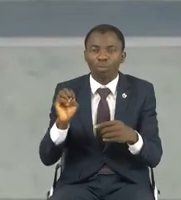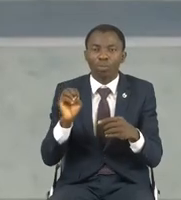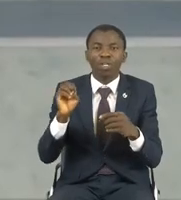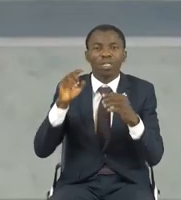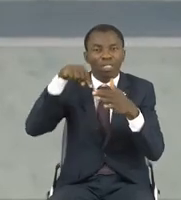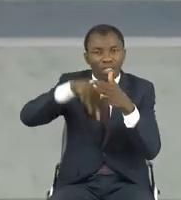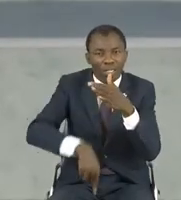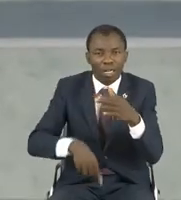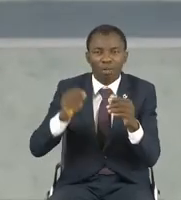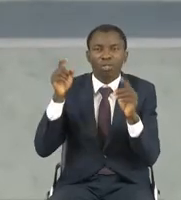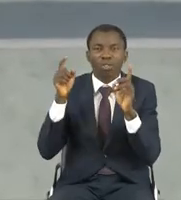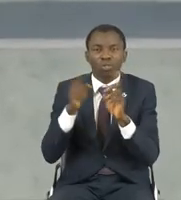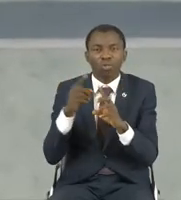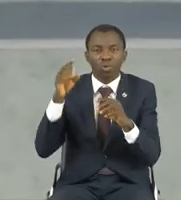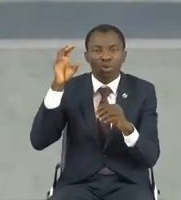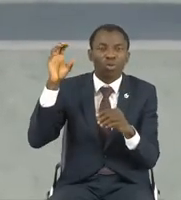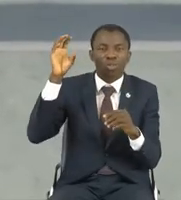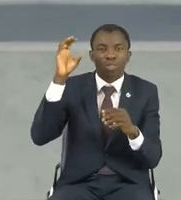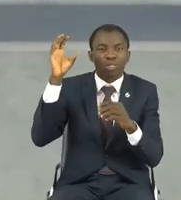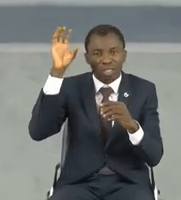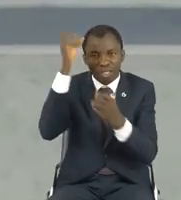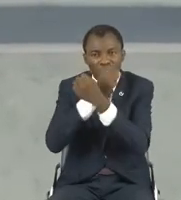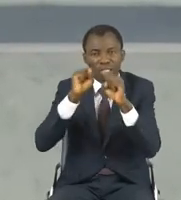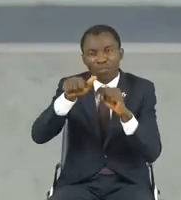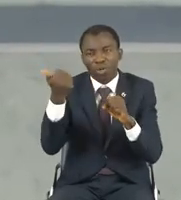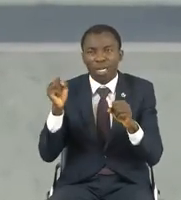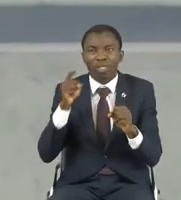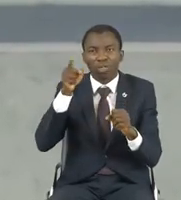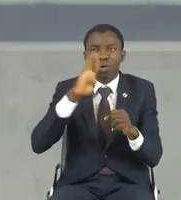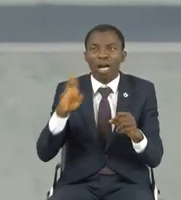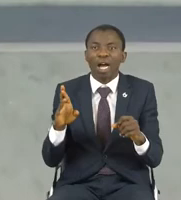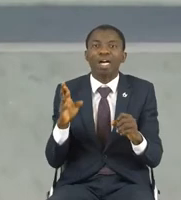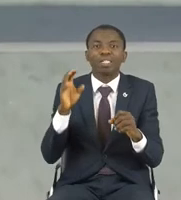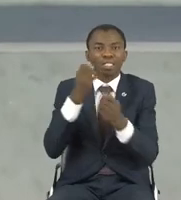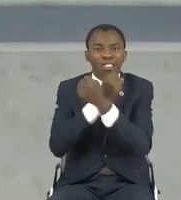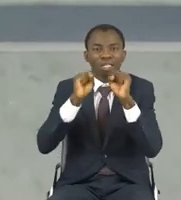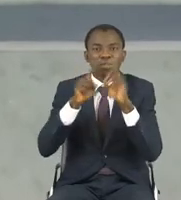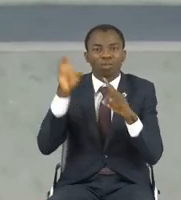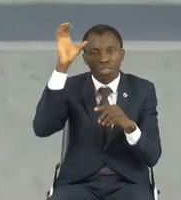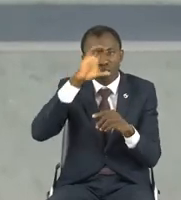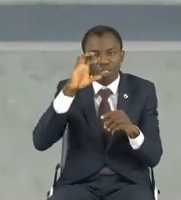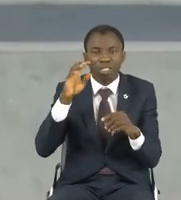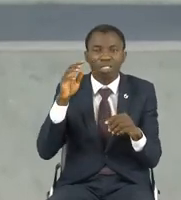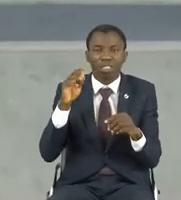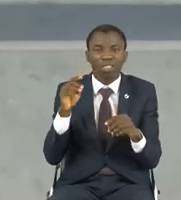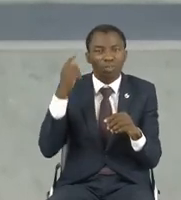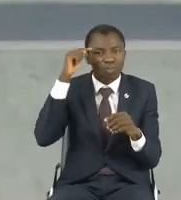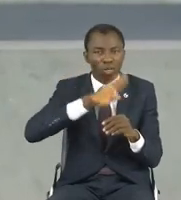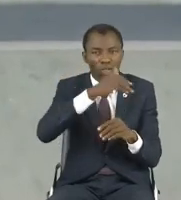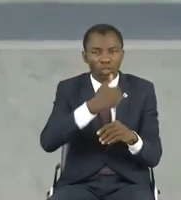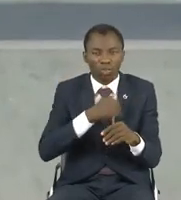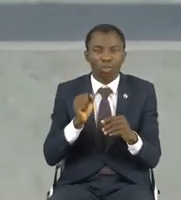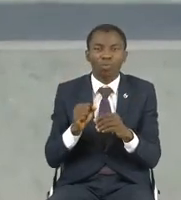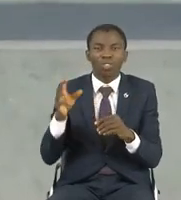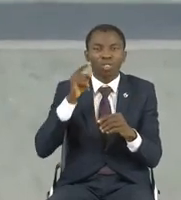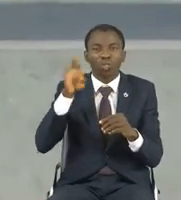seek for souls. You are saved so that you can be